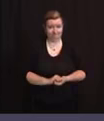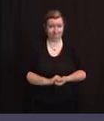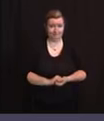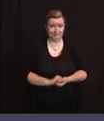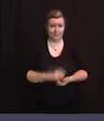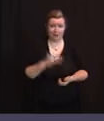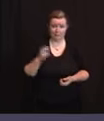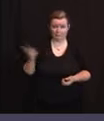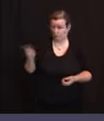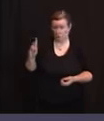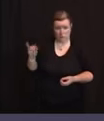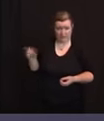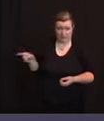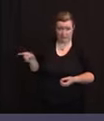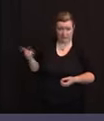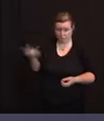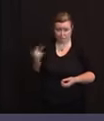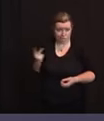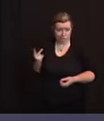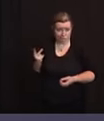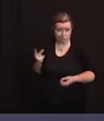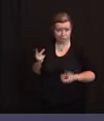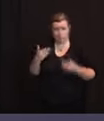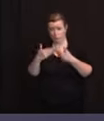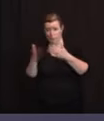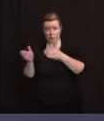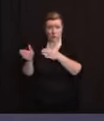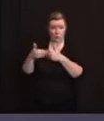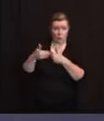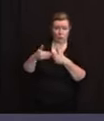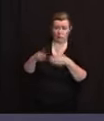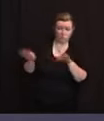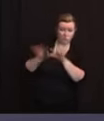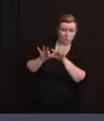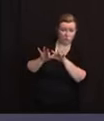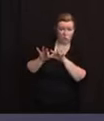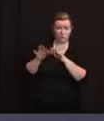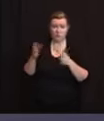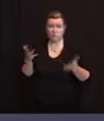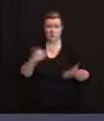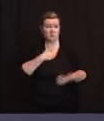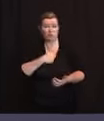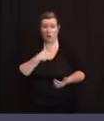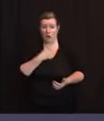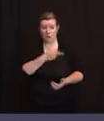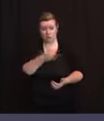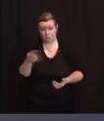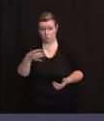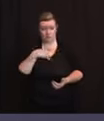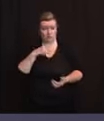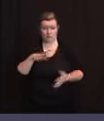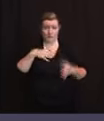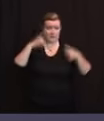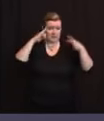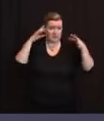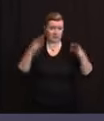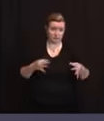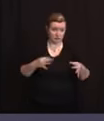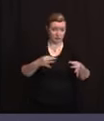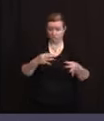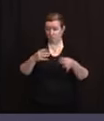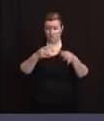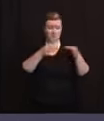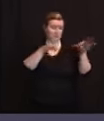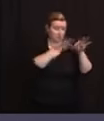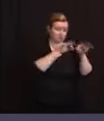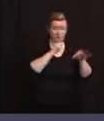right and their colleagues. And so I'm sorry if folks don't like the definitions, but the fact of the matter is they're quite consistent, by the